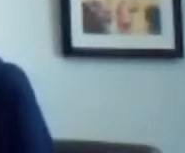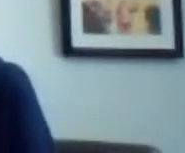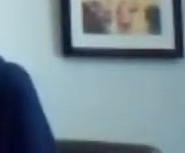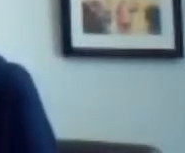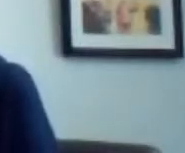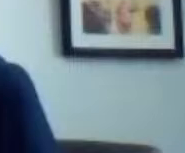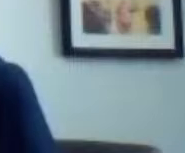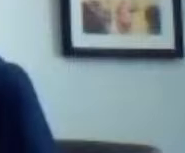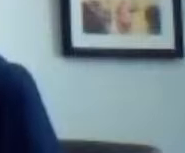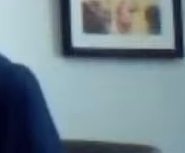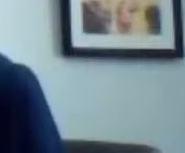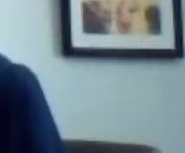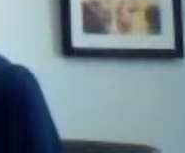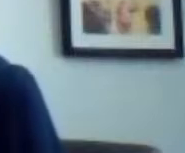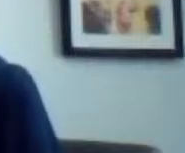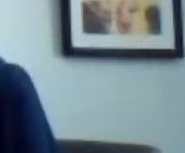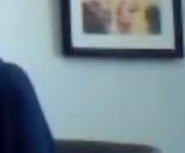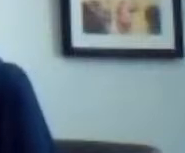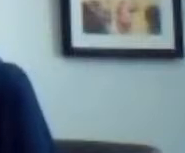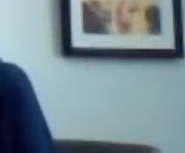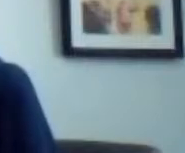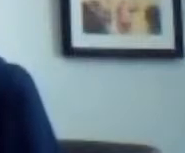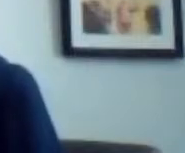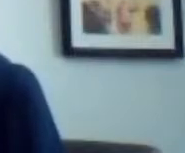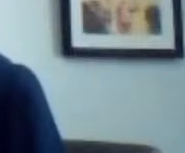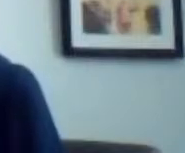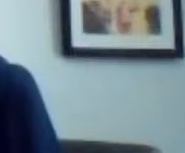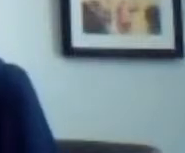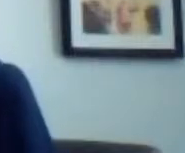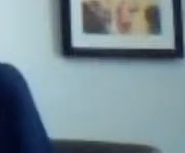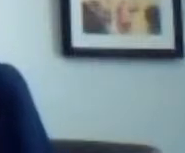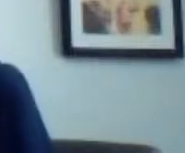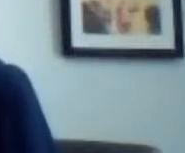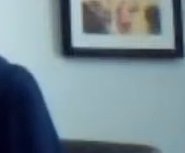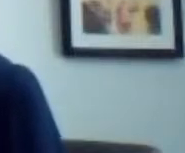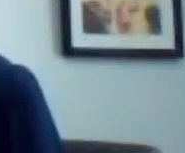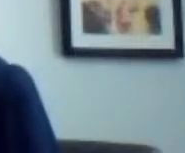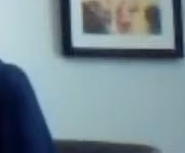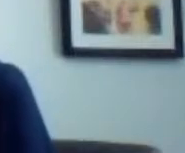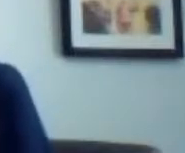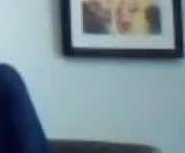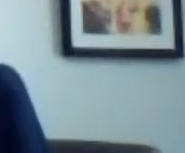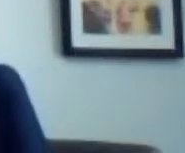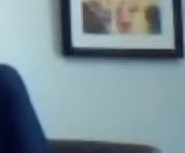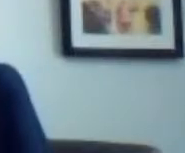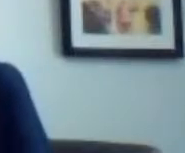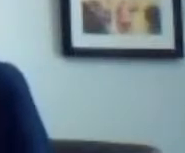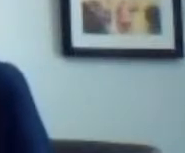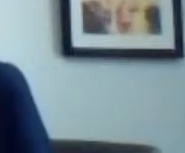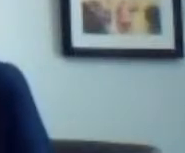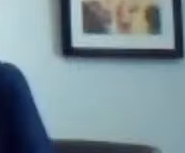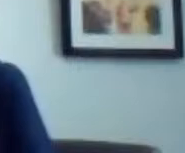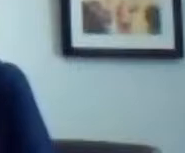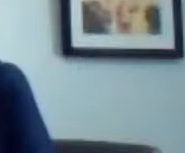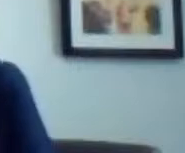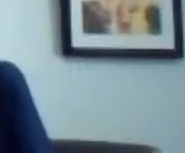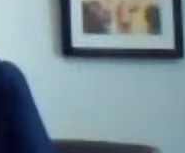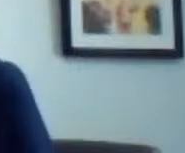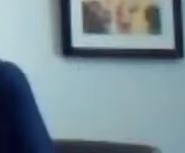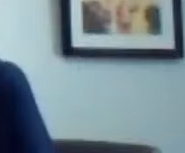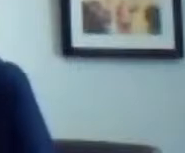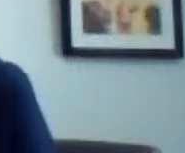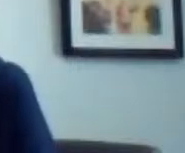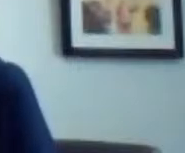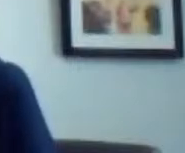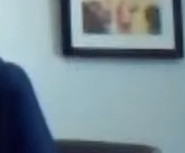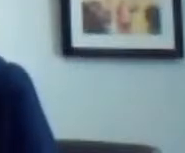internationally renowned and have a lot of sensibility. And as we're gonna be able to see in this panel during the